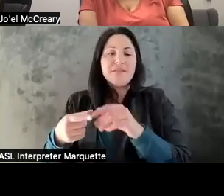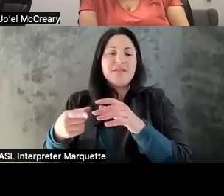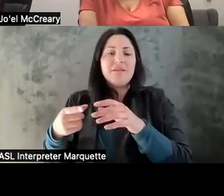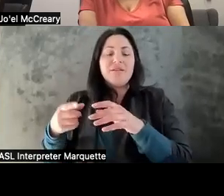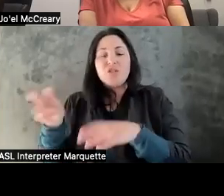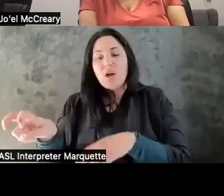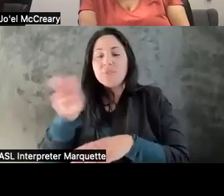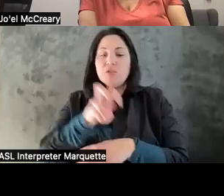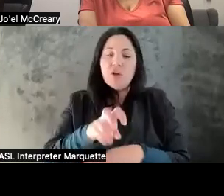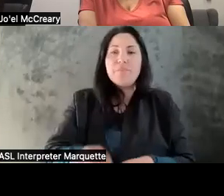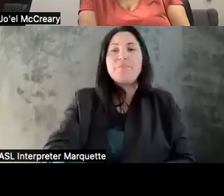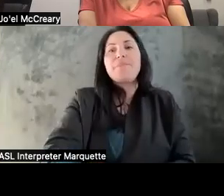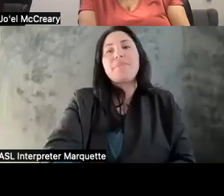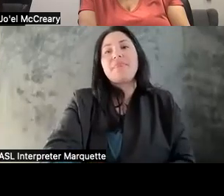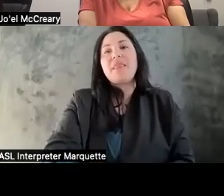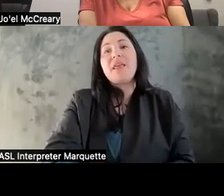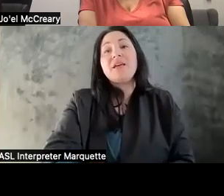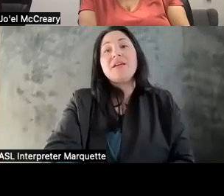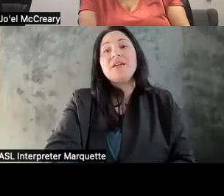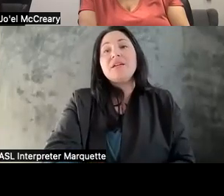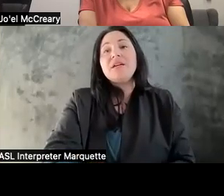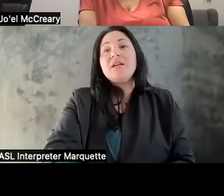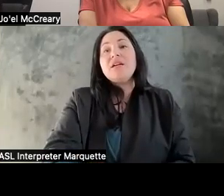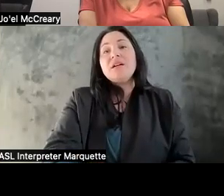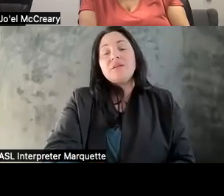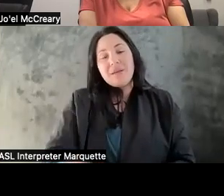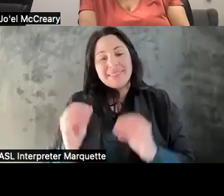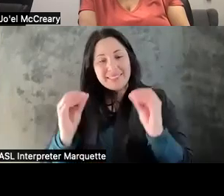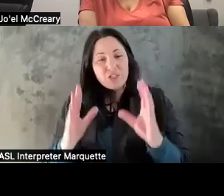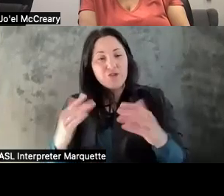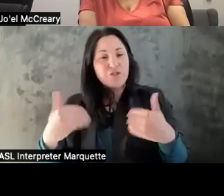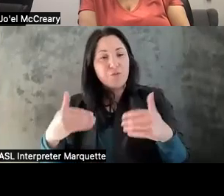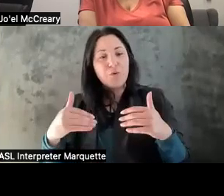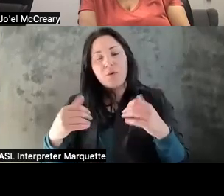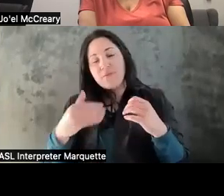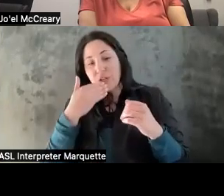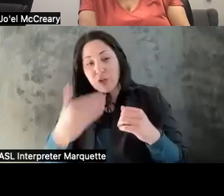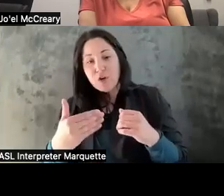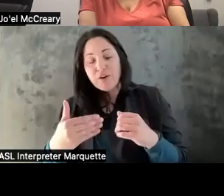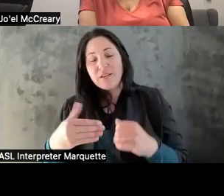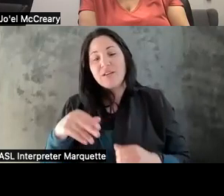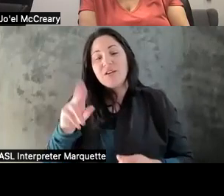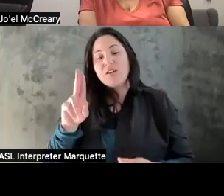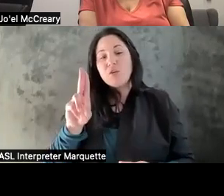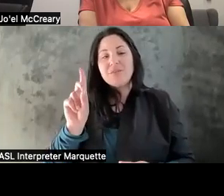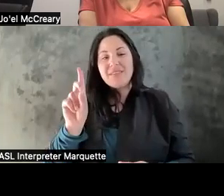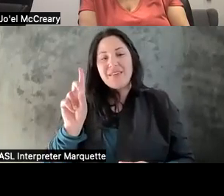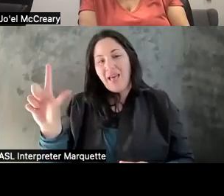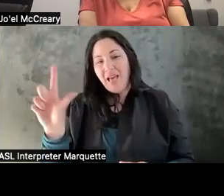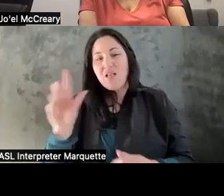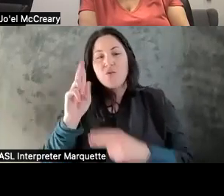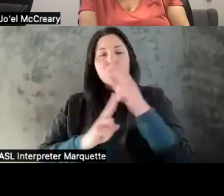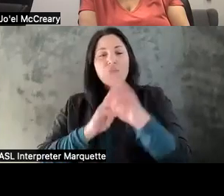say, what our teachers are really, really strong at is a lot of what we call UDL, universal designs for